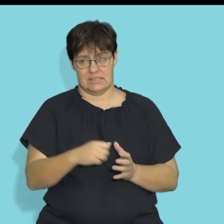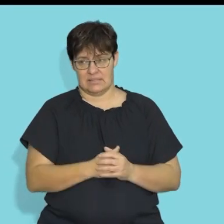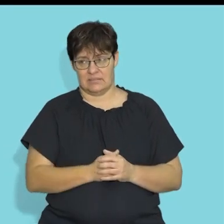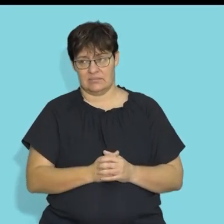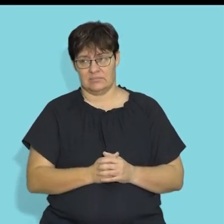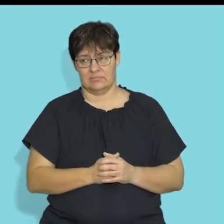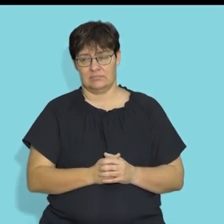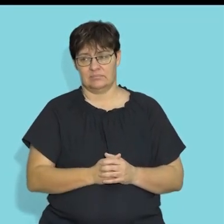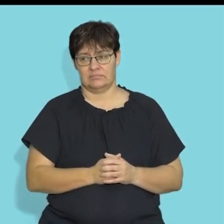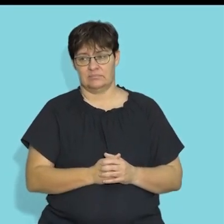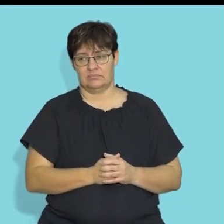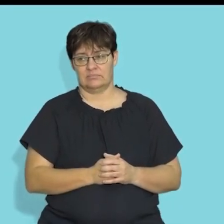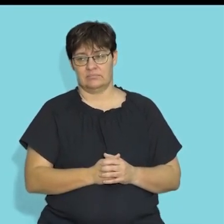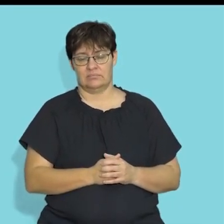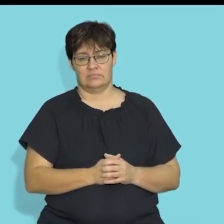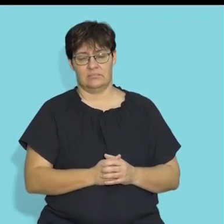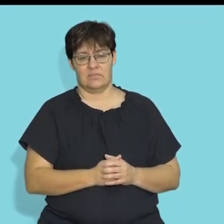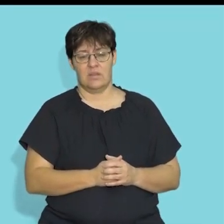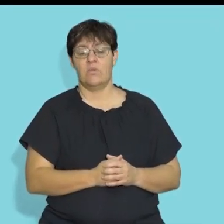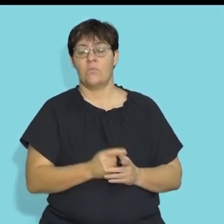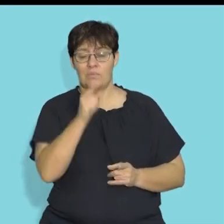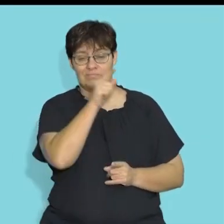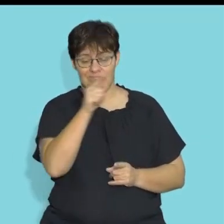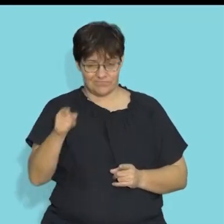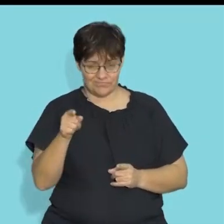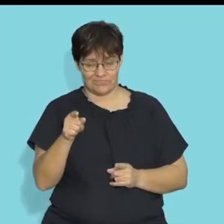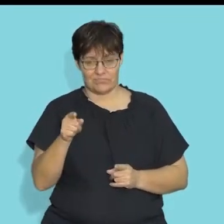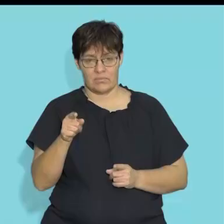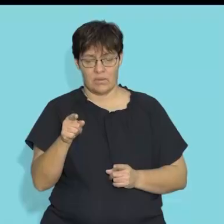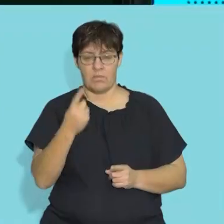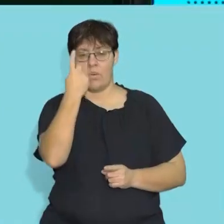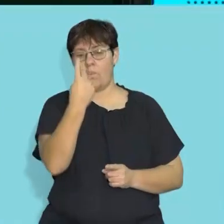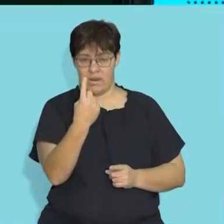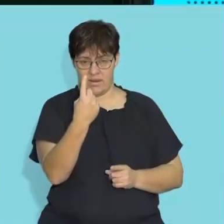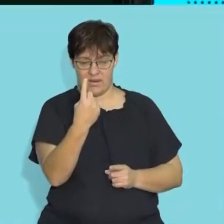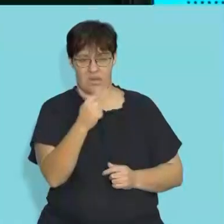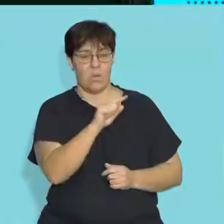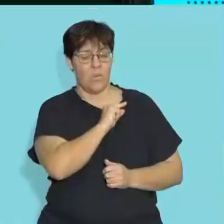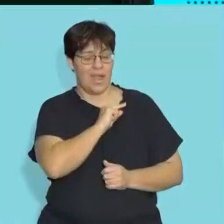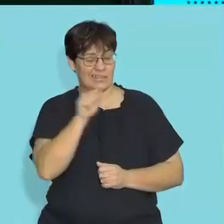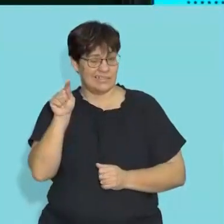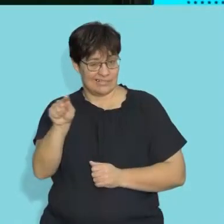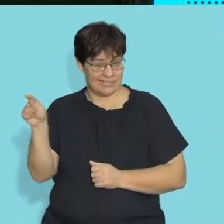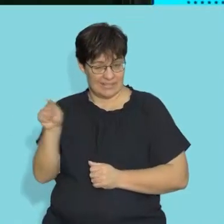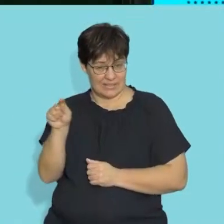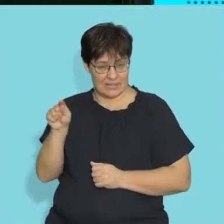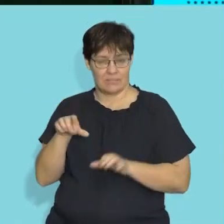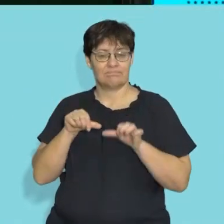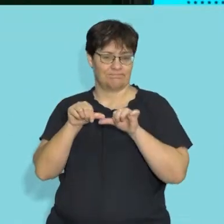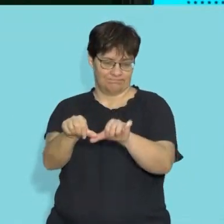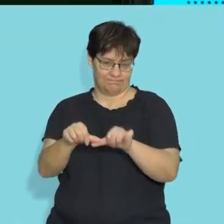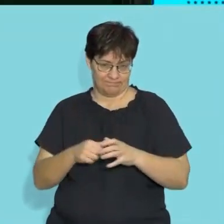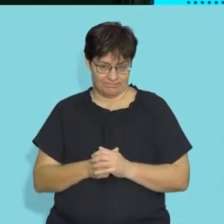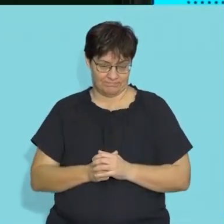liquid, and we do not use the S, which is solid. We take those concentrations to be 1 because those concentrations